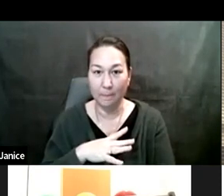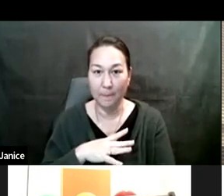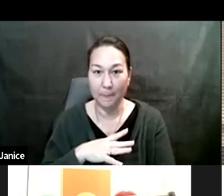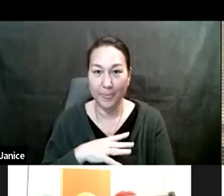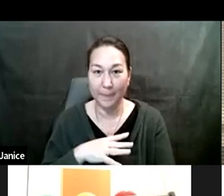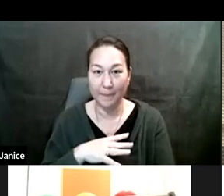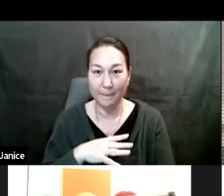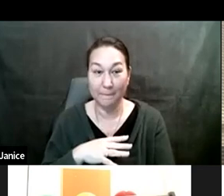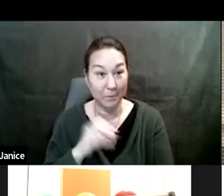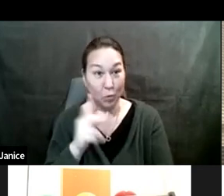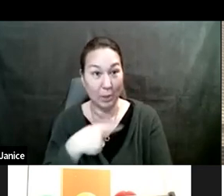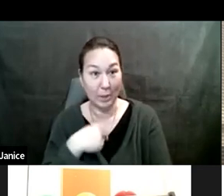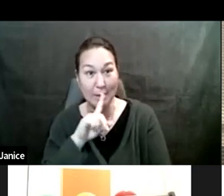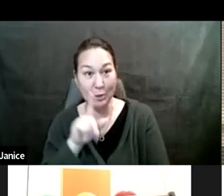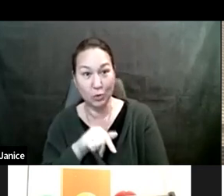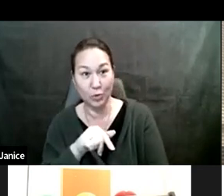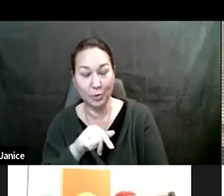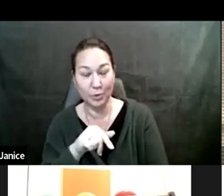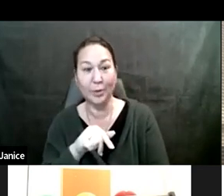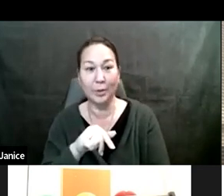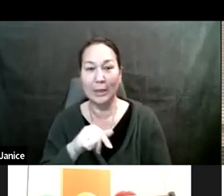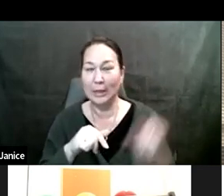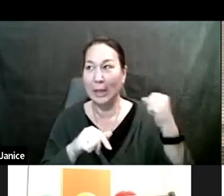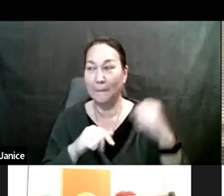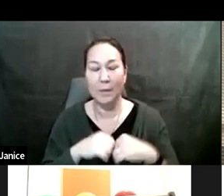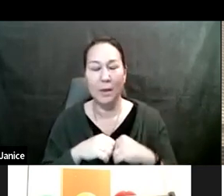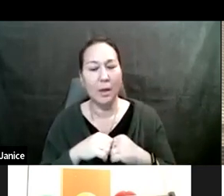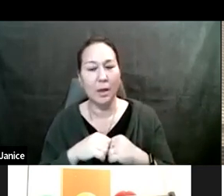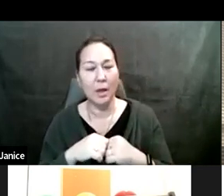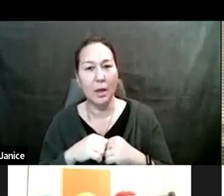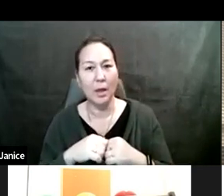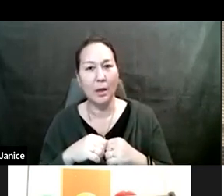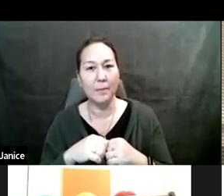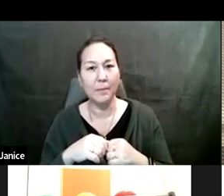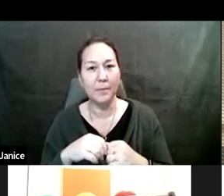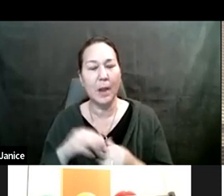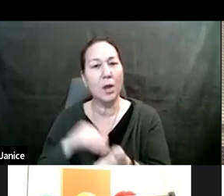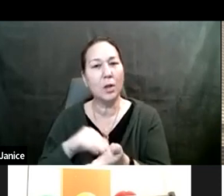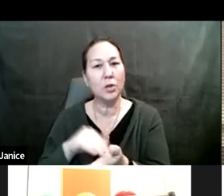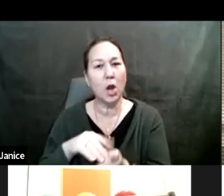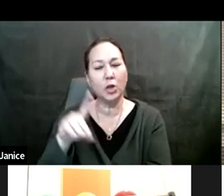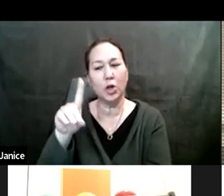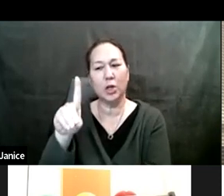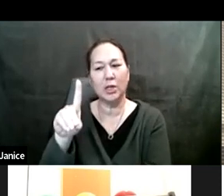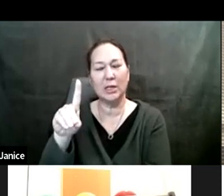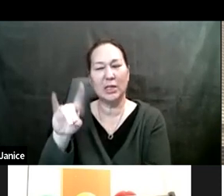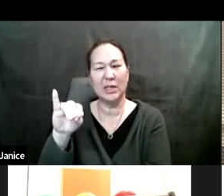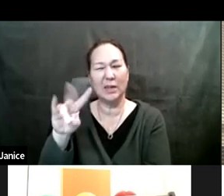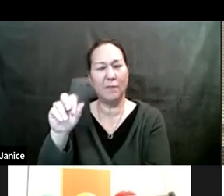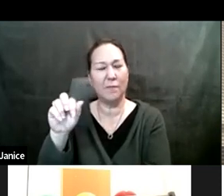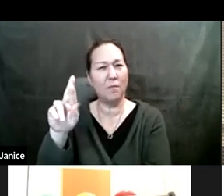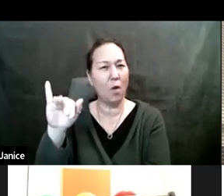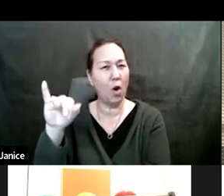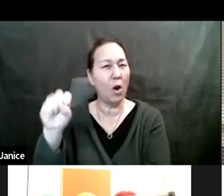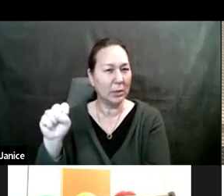yeah okay to answer okay so um so three chairs so um I'm going to actually uh Dr Tavares is on I want to be able to show you